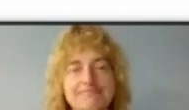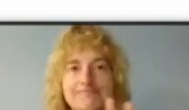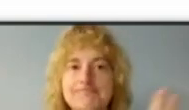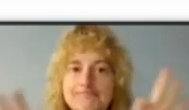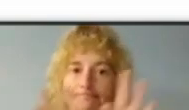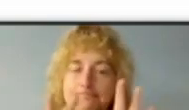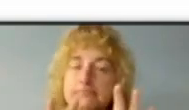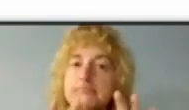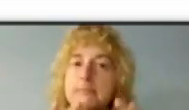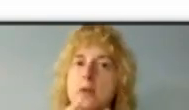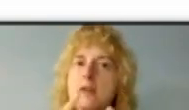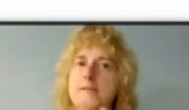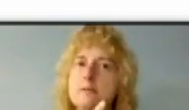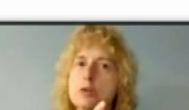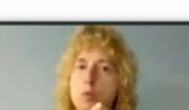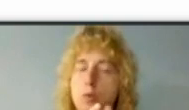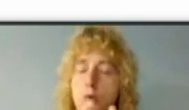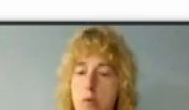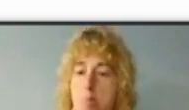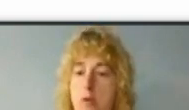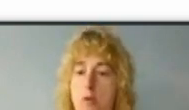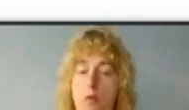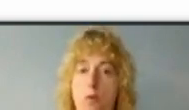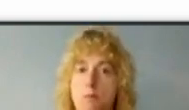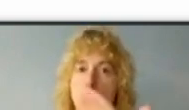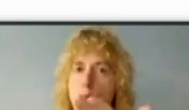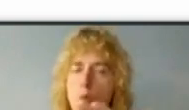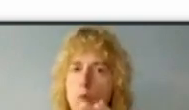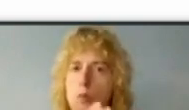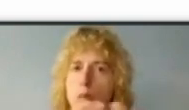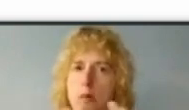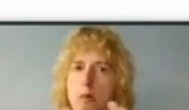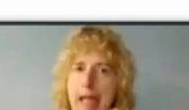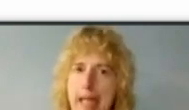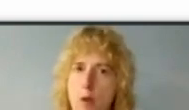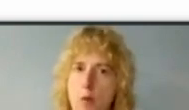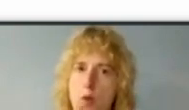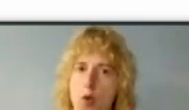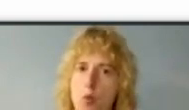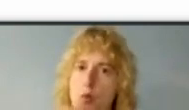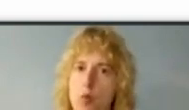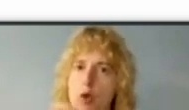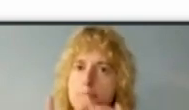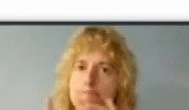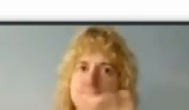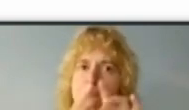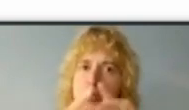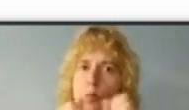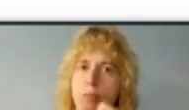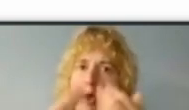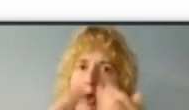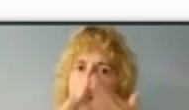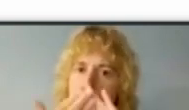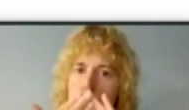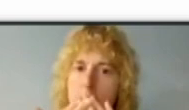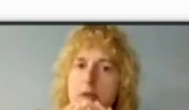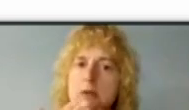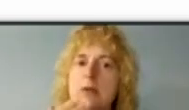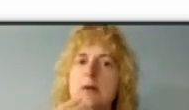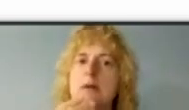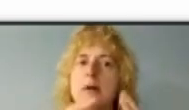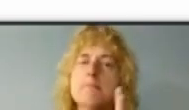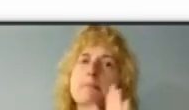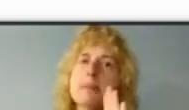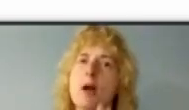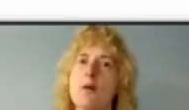approach to working with community. And we kind of think about our work with communities engagement in terms of grass tops